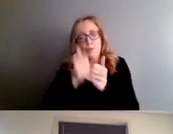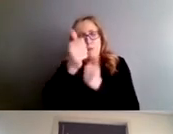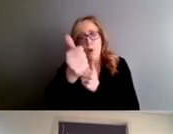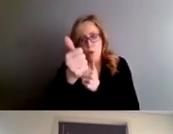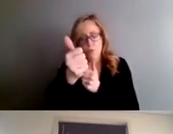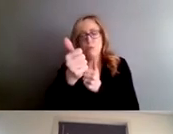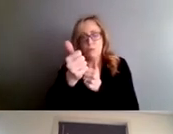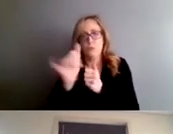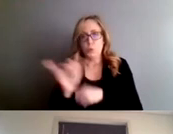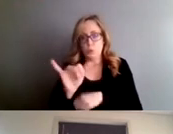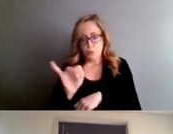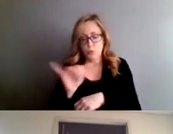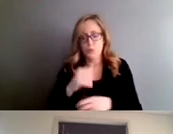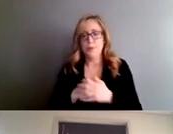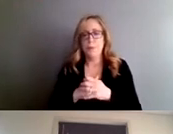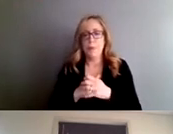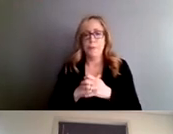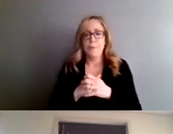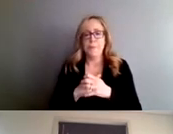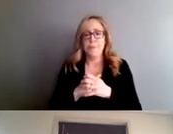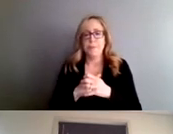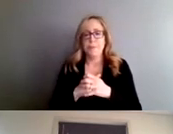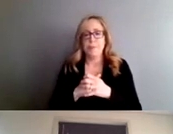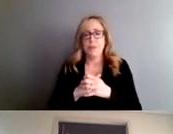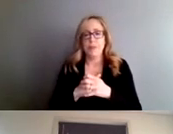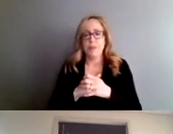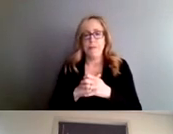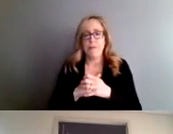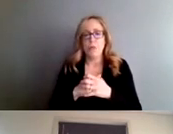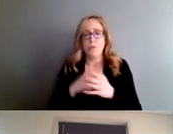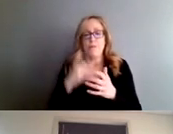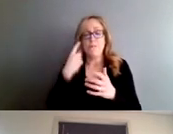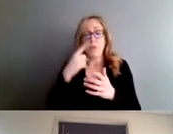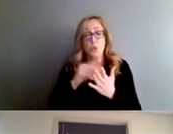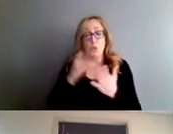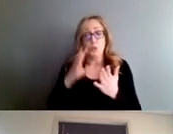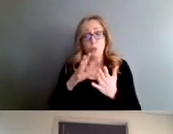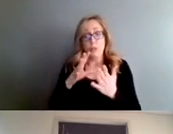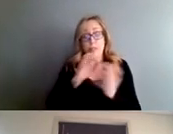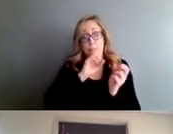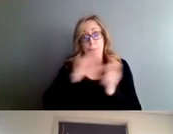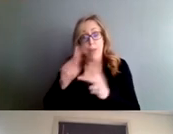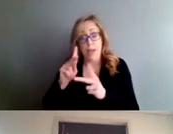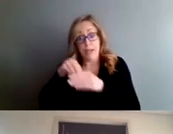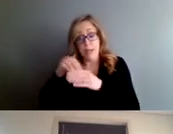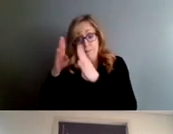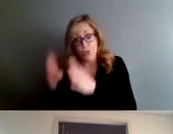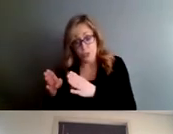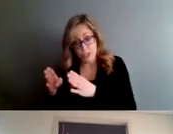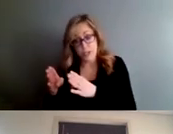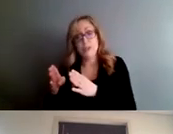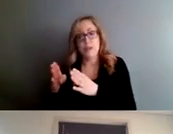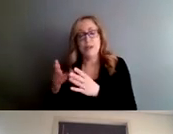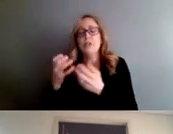model present, is that we need to look at, for students coming back to in-person, minimizing the need to travel